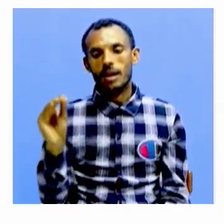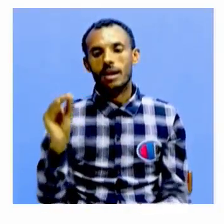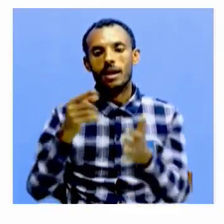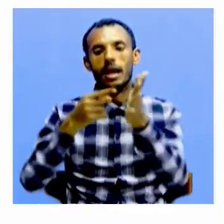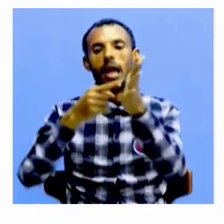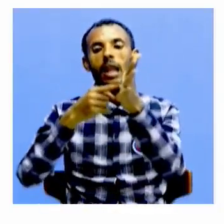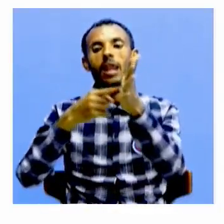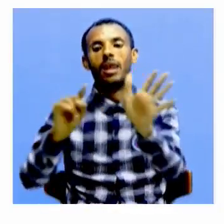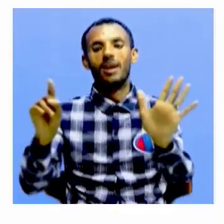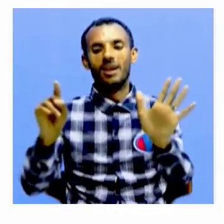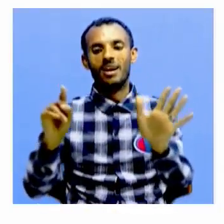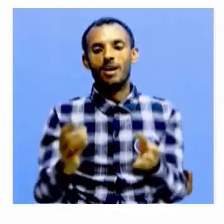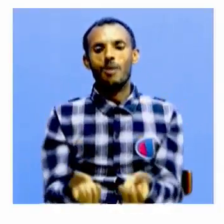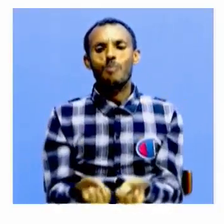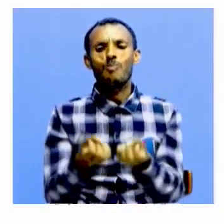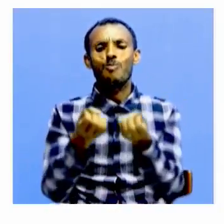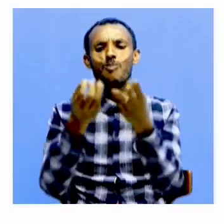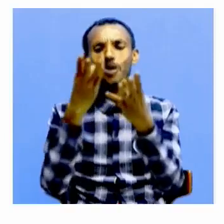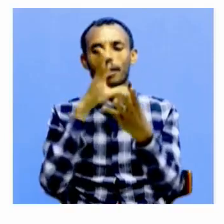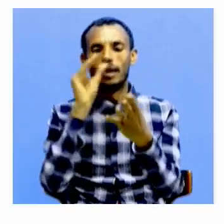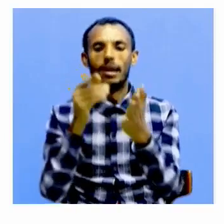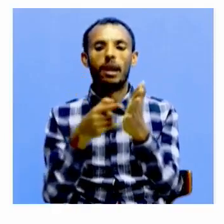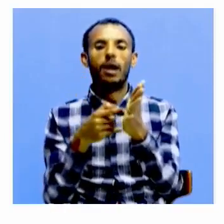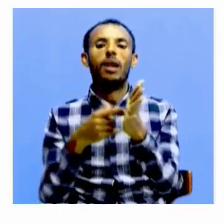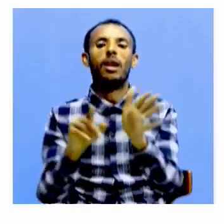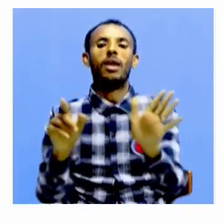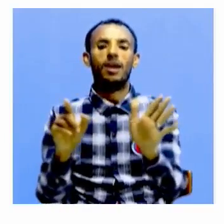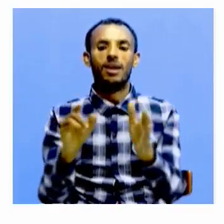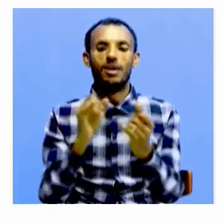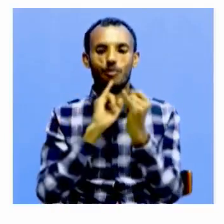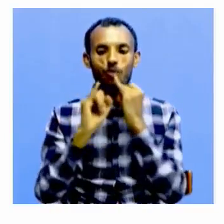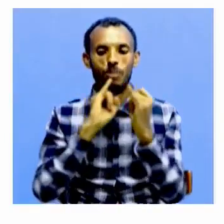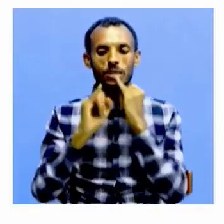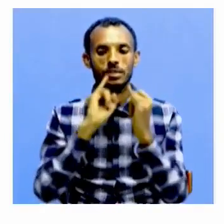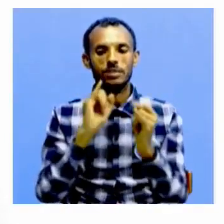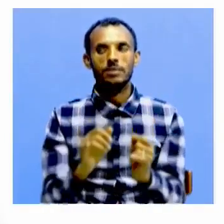clear information.